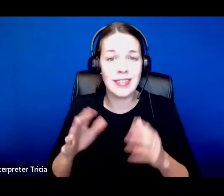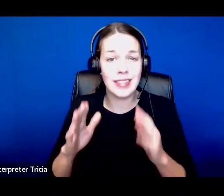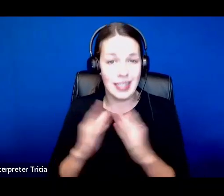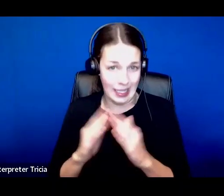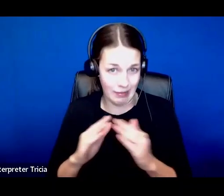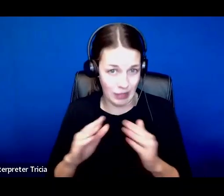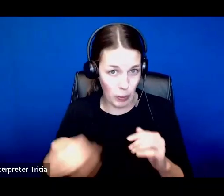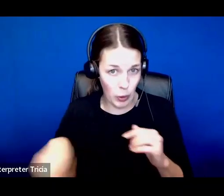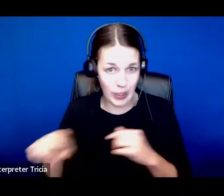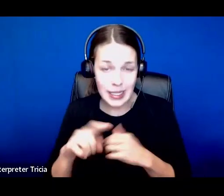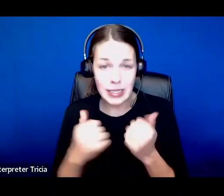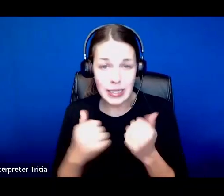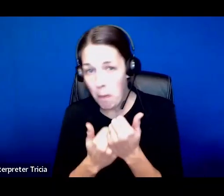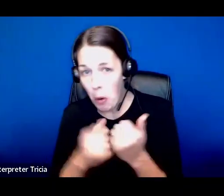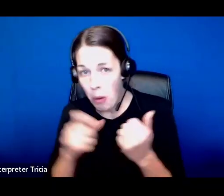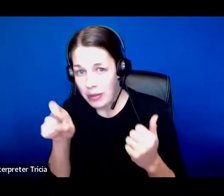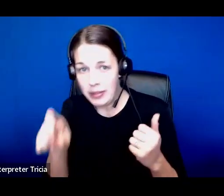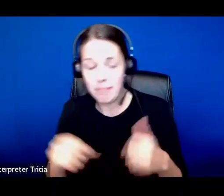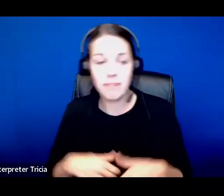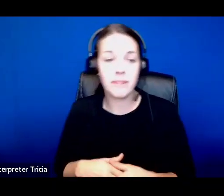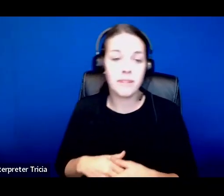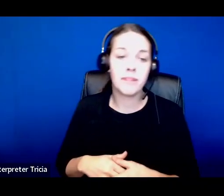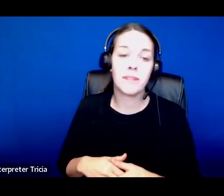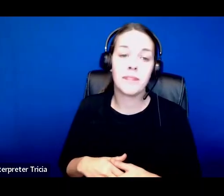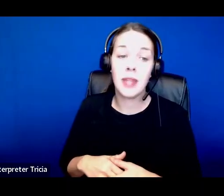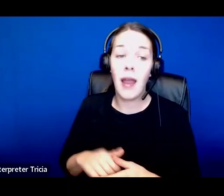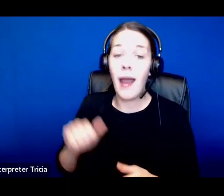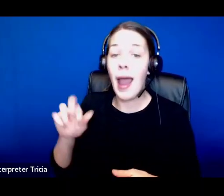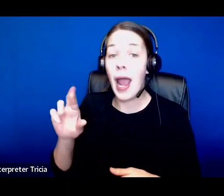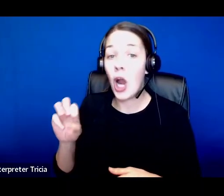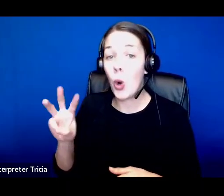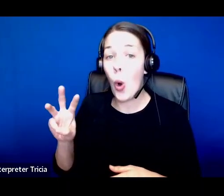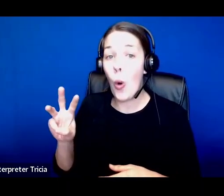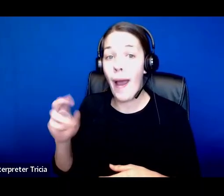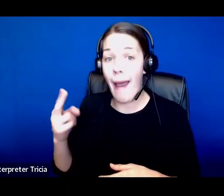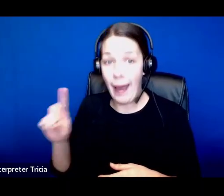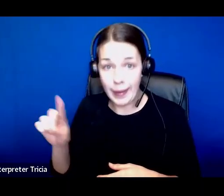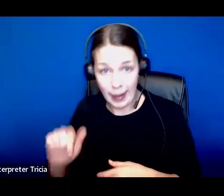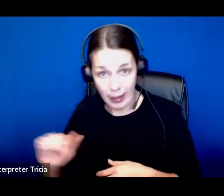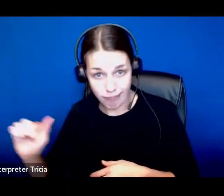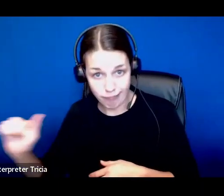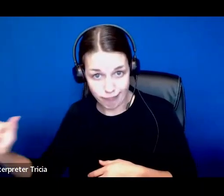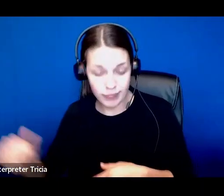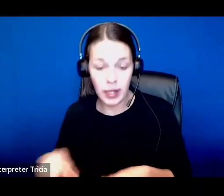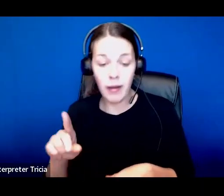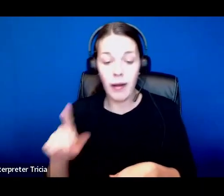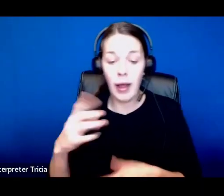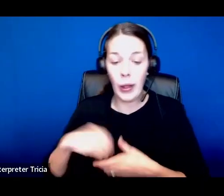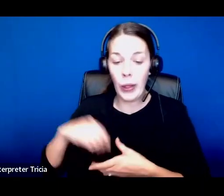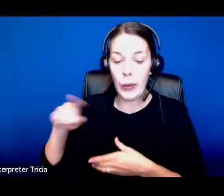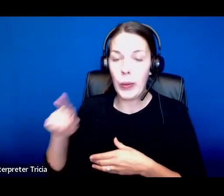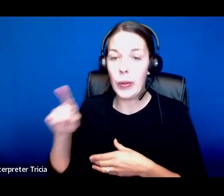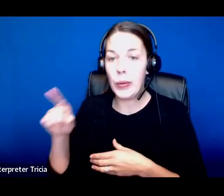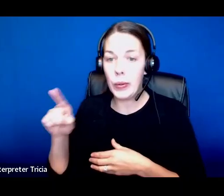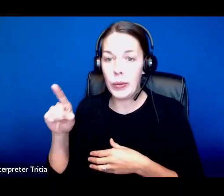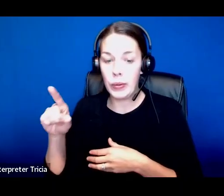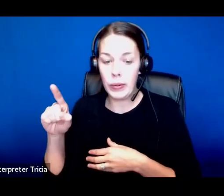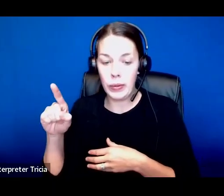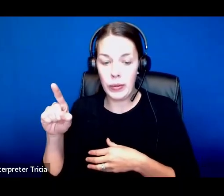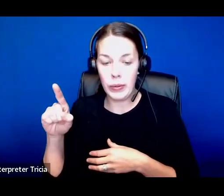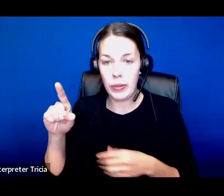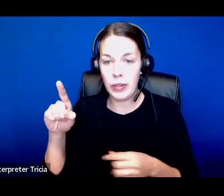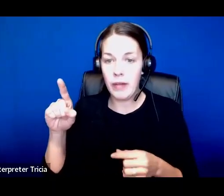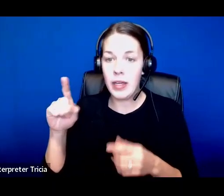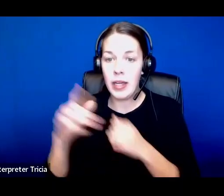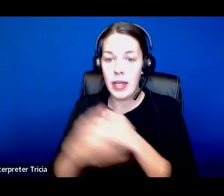might need as they age. The Arrowhead Area Agency on Aging includes the counties of their service area includes